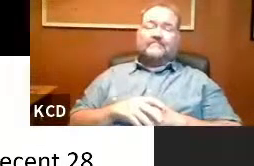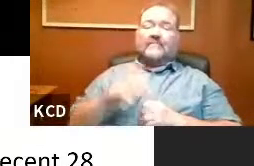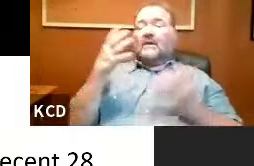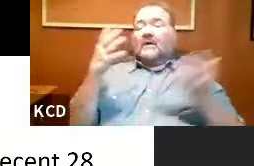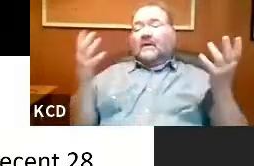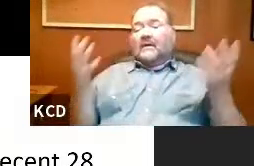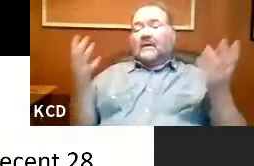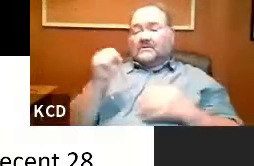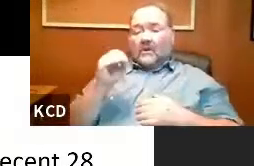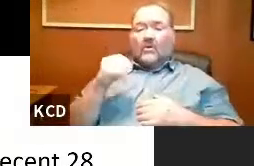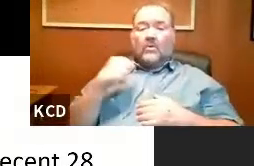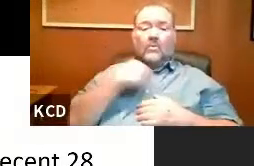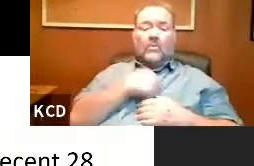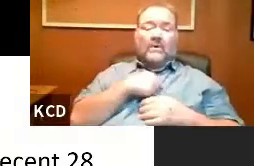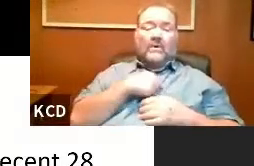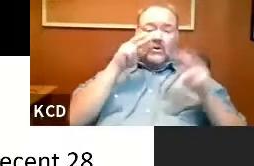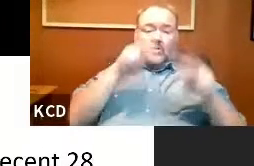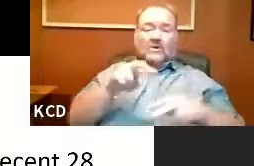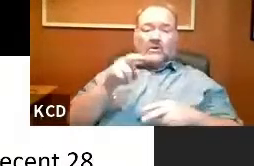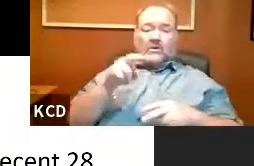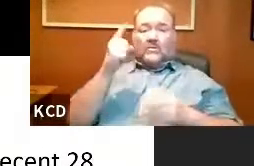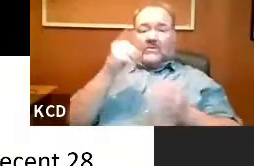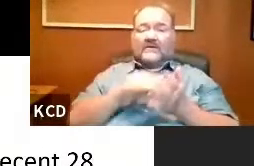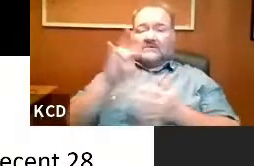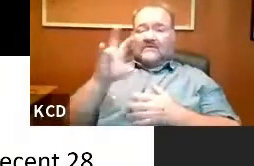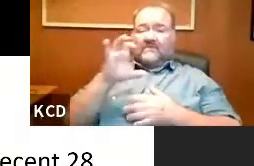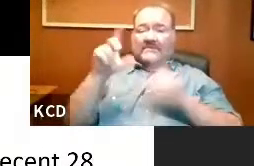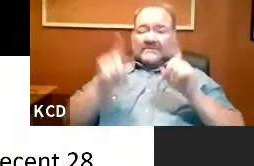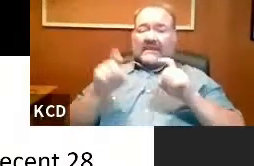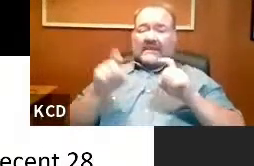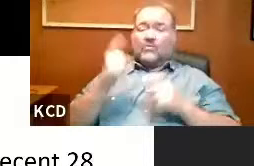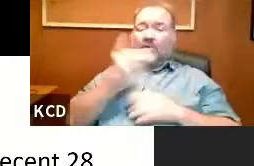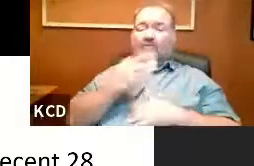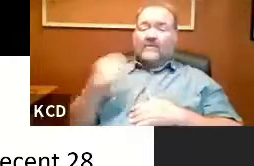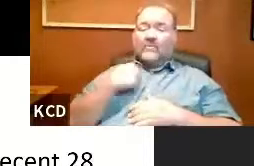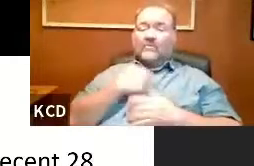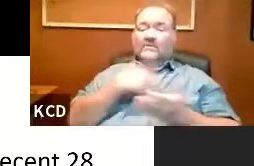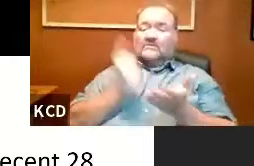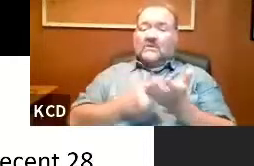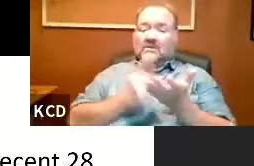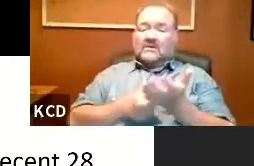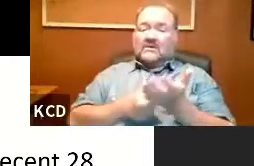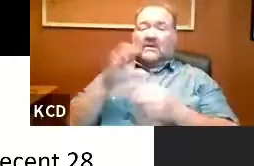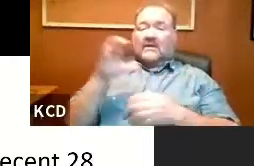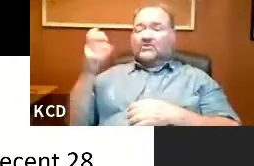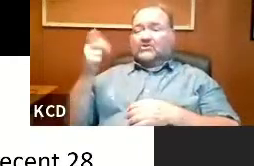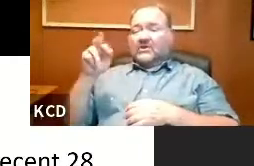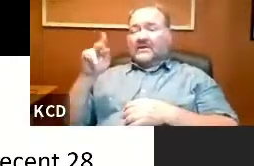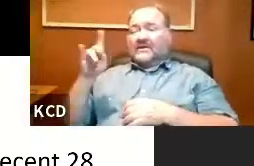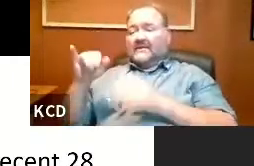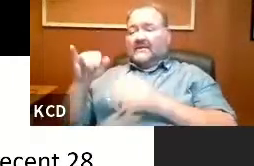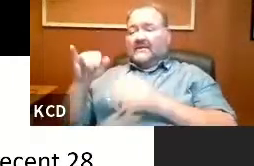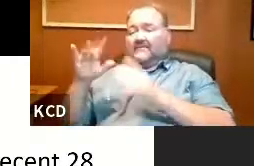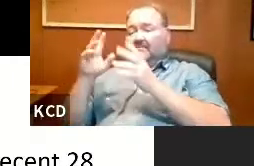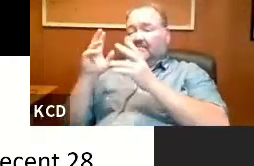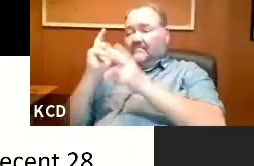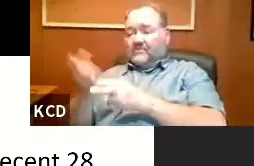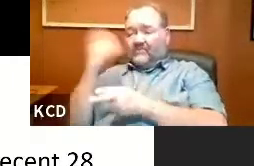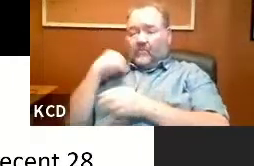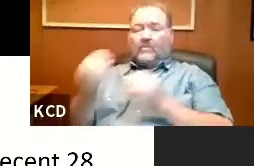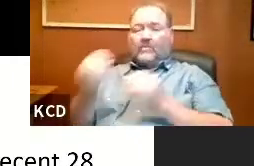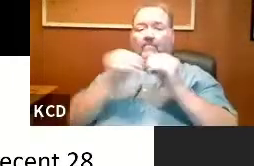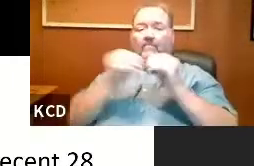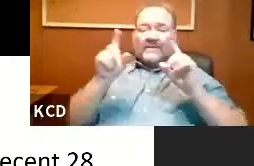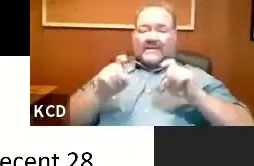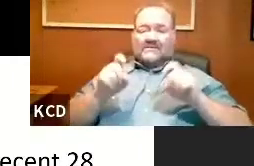And so looking at that 1,700 tests, one thing that we were talking about and that Charity mentioned before was that more testing